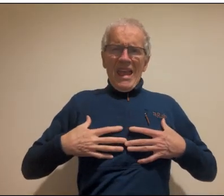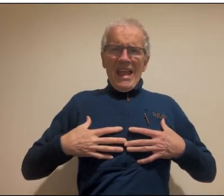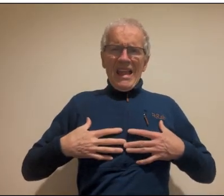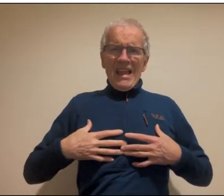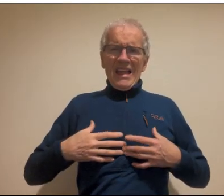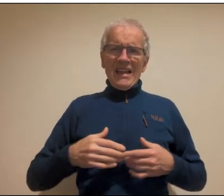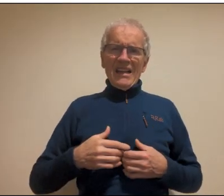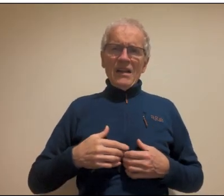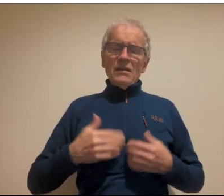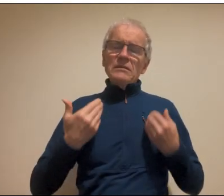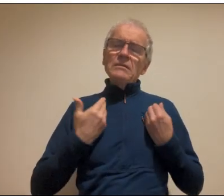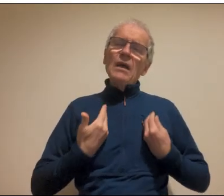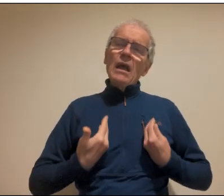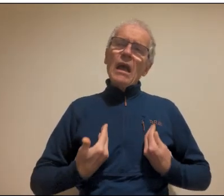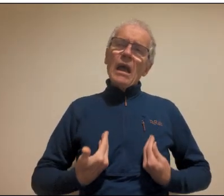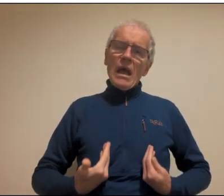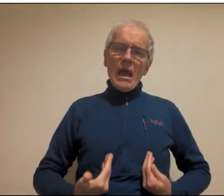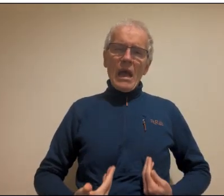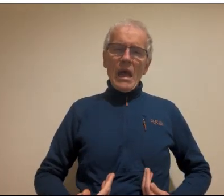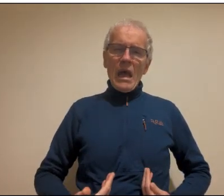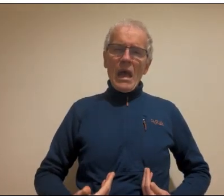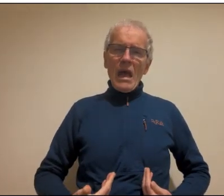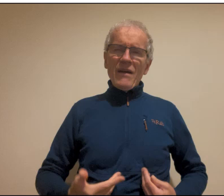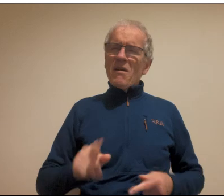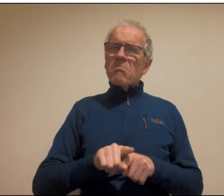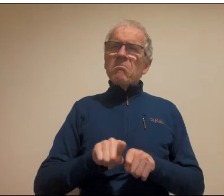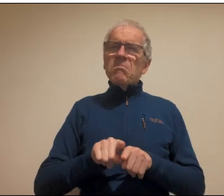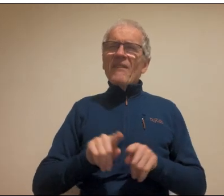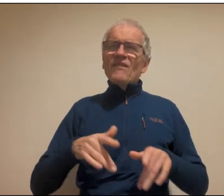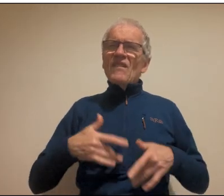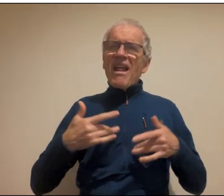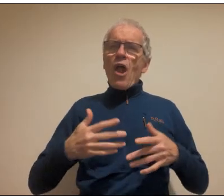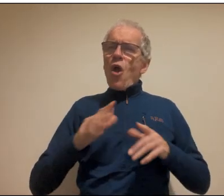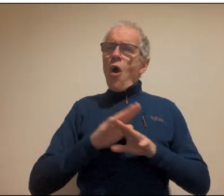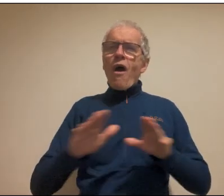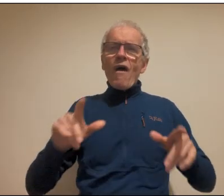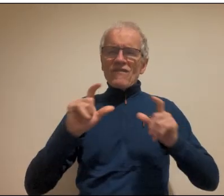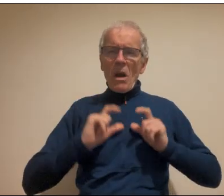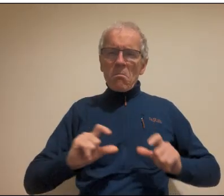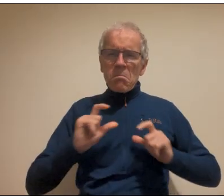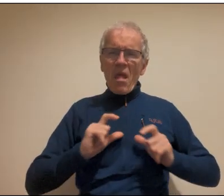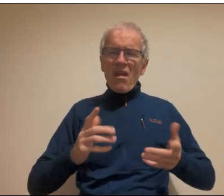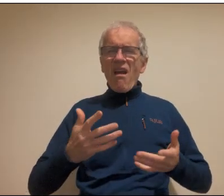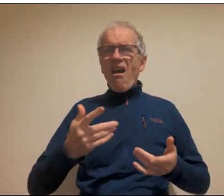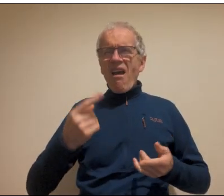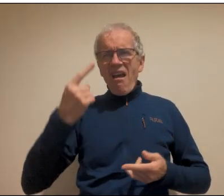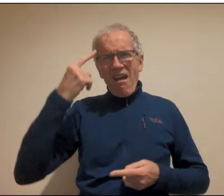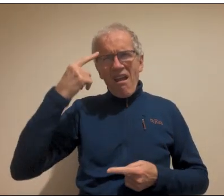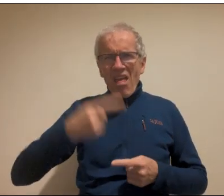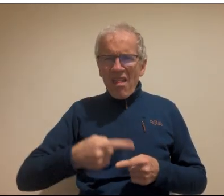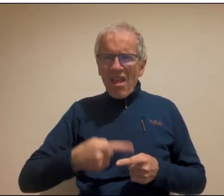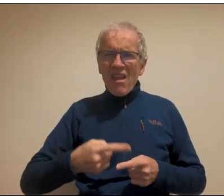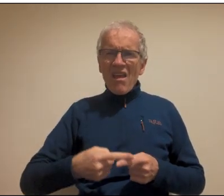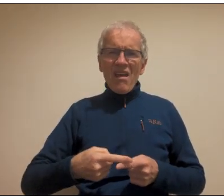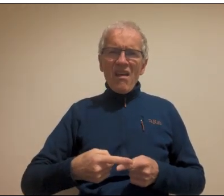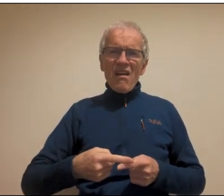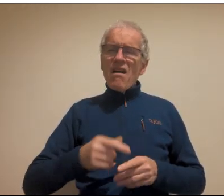fatigue, feeling uncomfortable, ill, or lack of energy, but you cannot explain the cause.